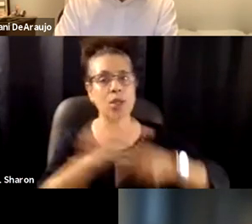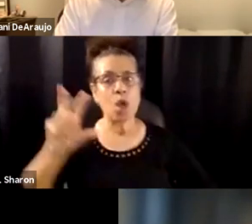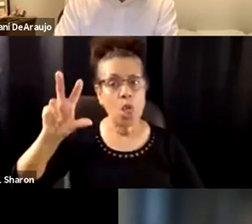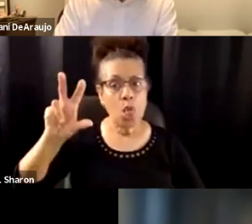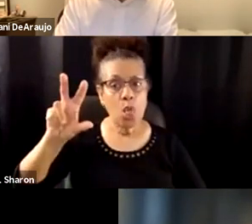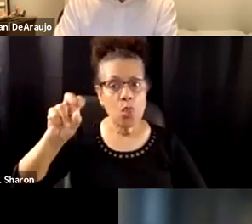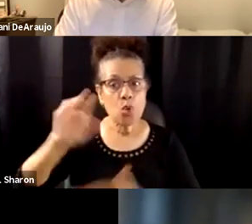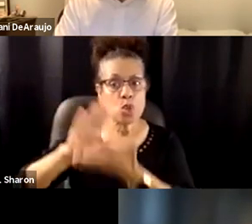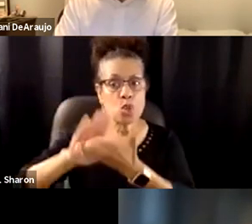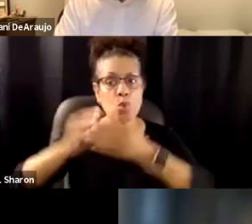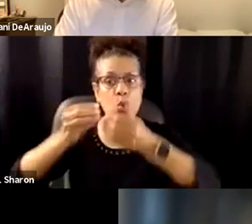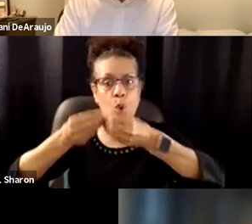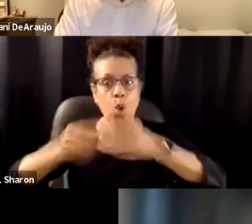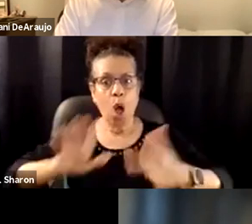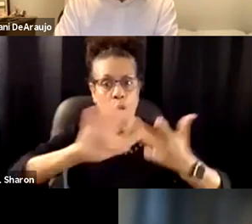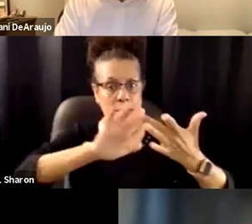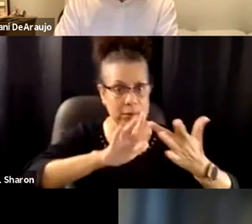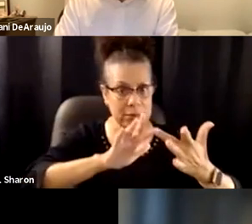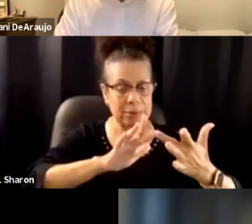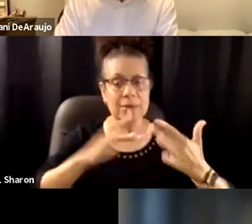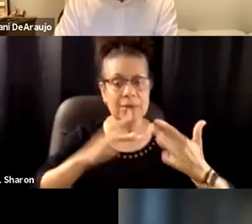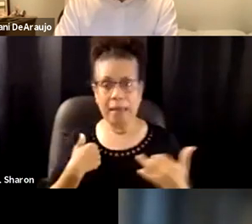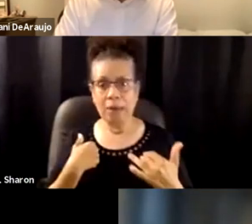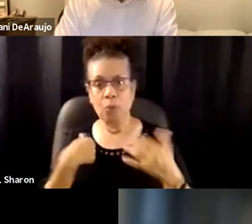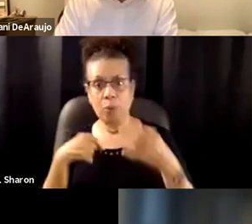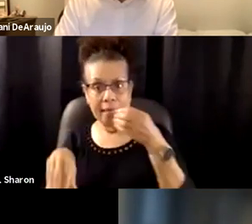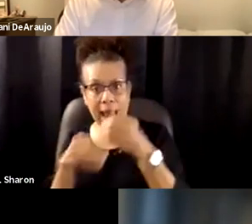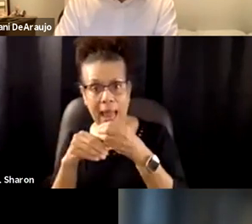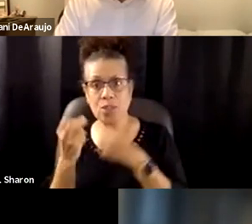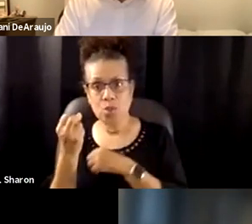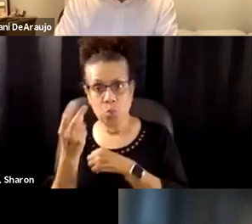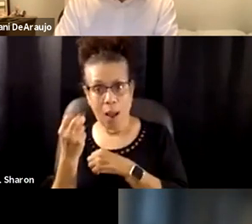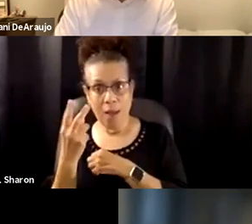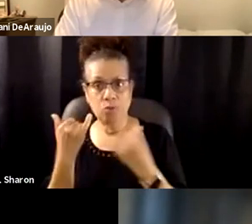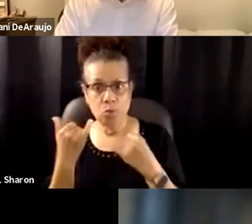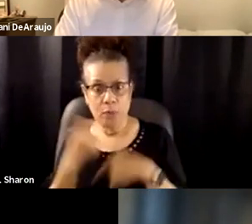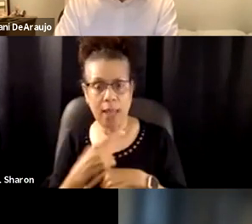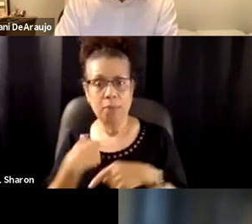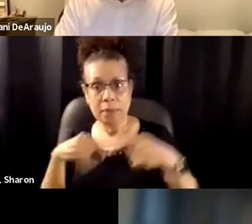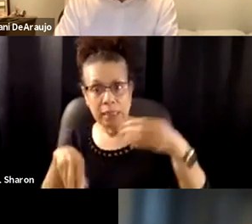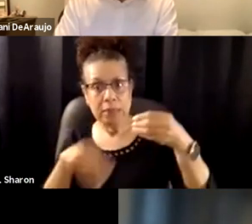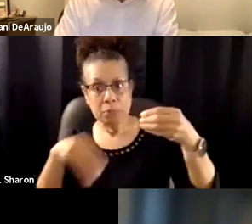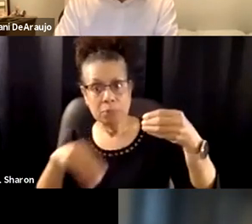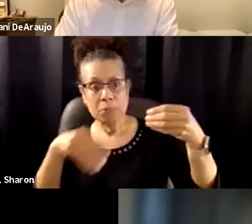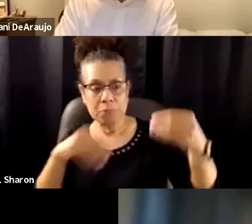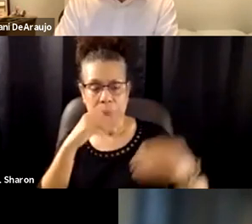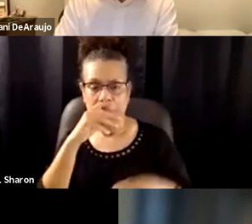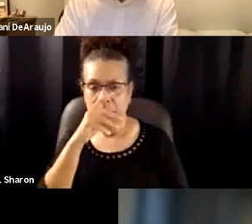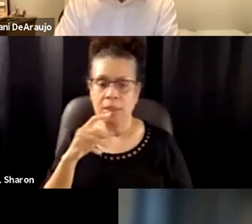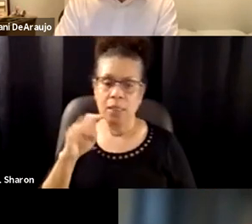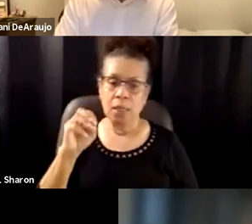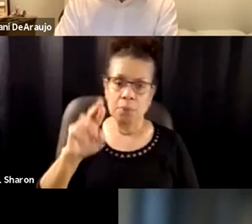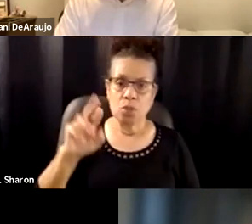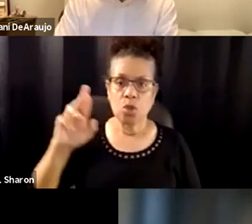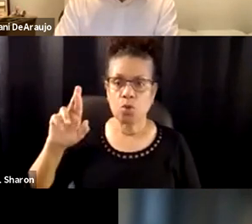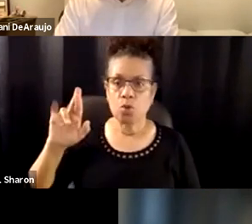night we were able to get down to about a dozen or so this morning it will continue to work through those and put those back online so mr racine and his team